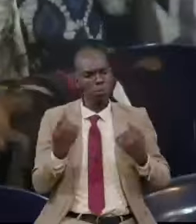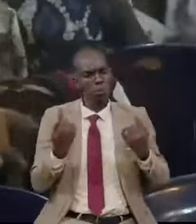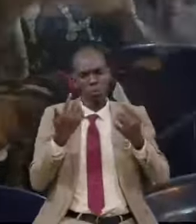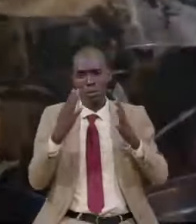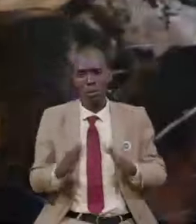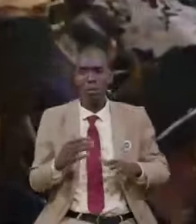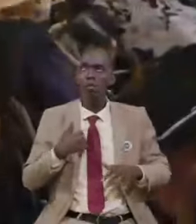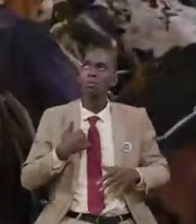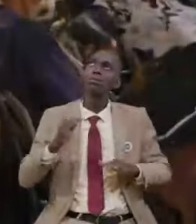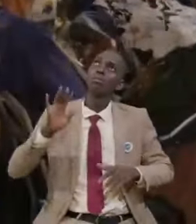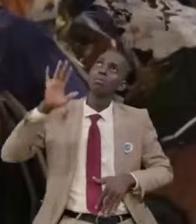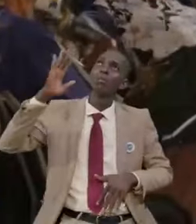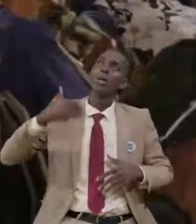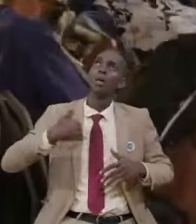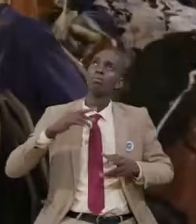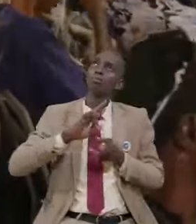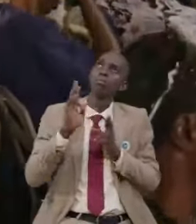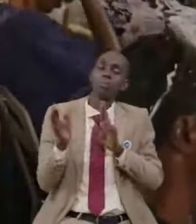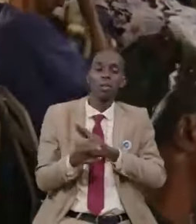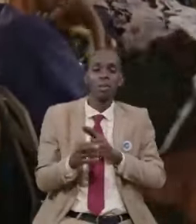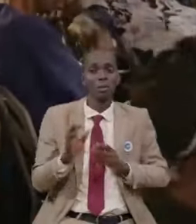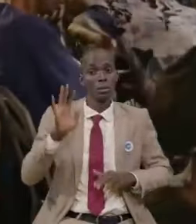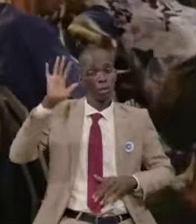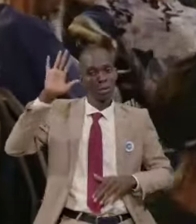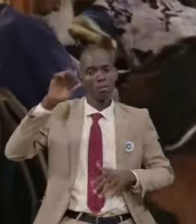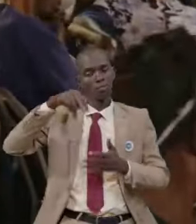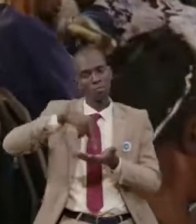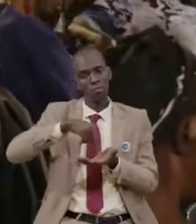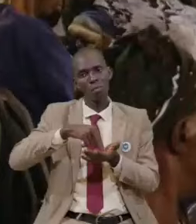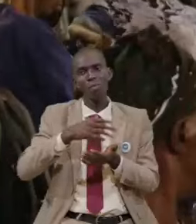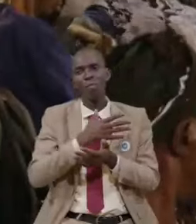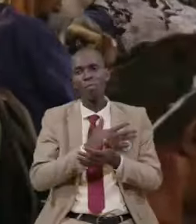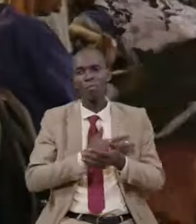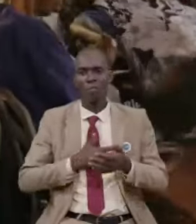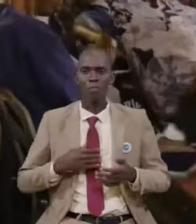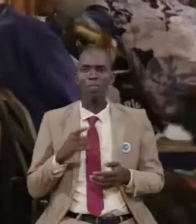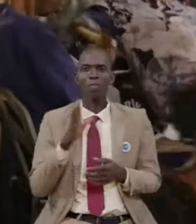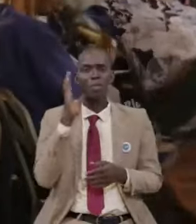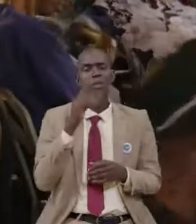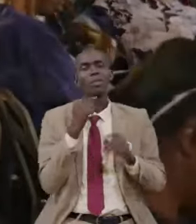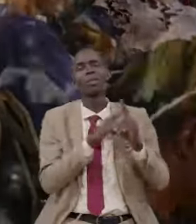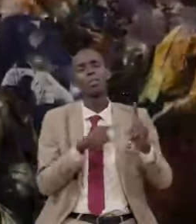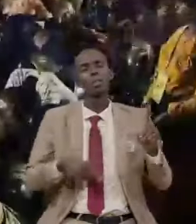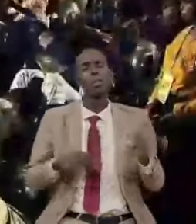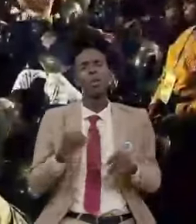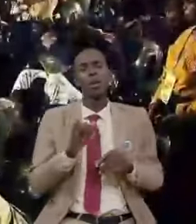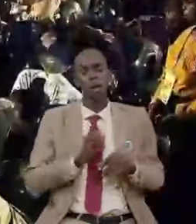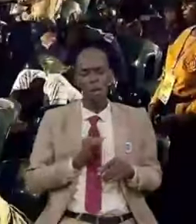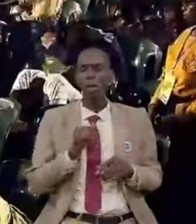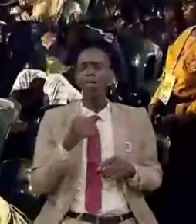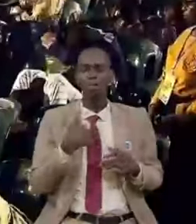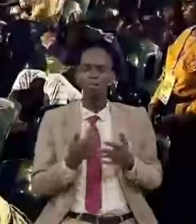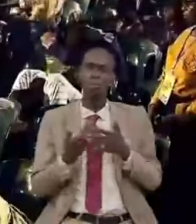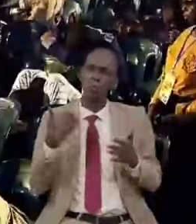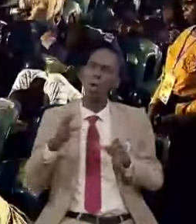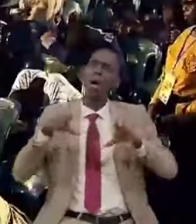the Lord and say, Lord, I've been coming before, but now I really come. I've been